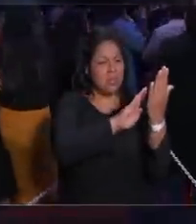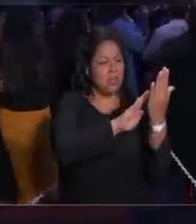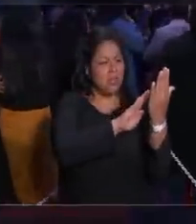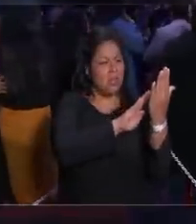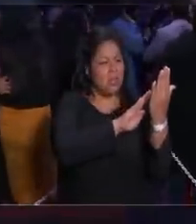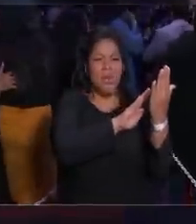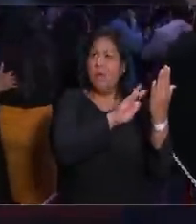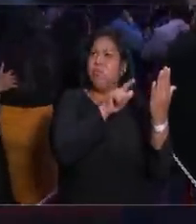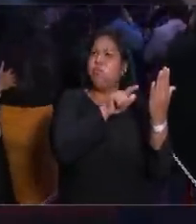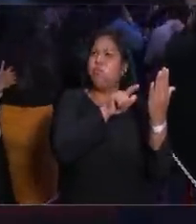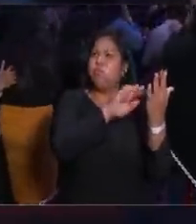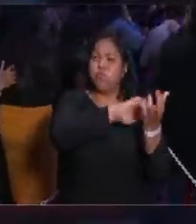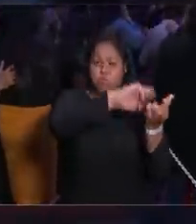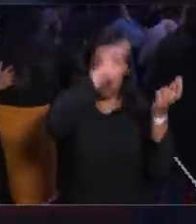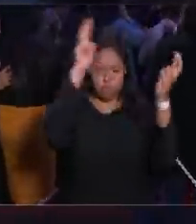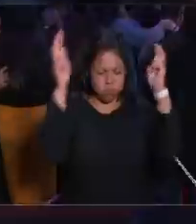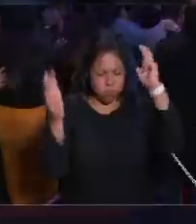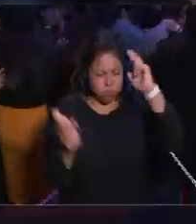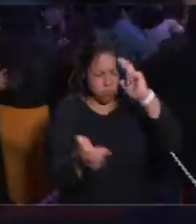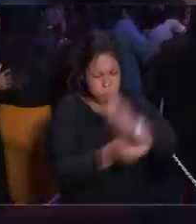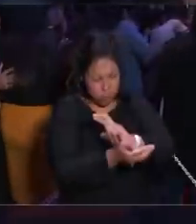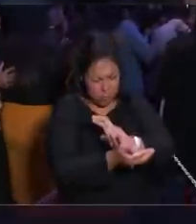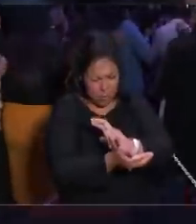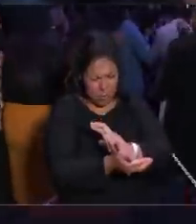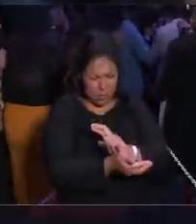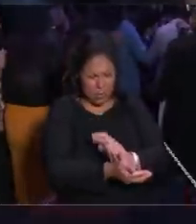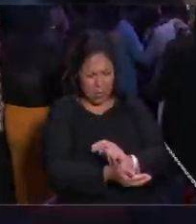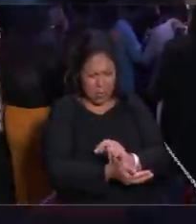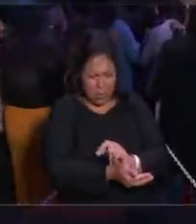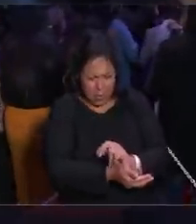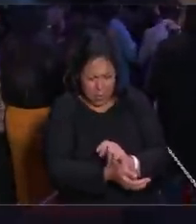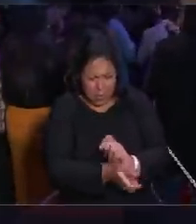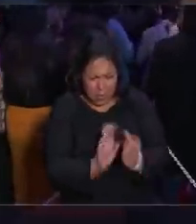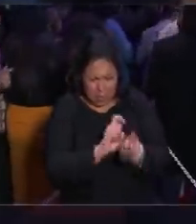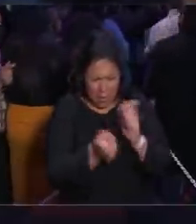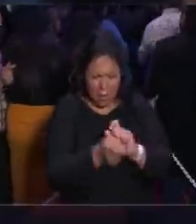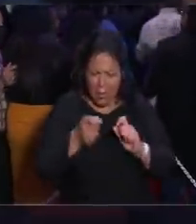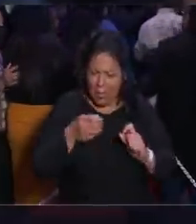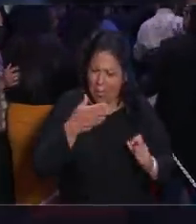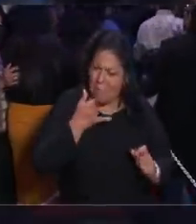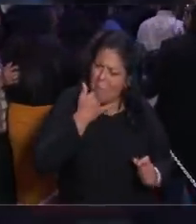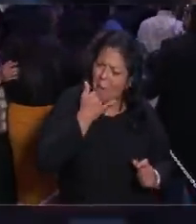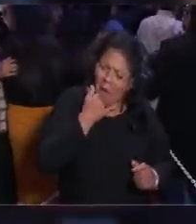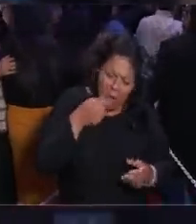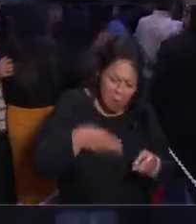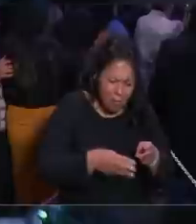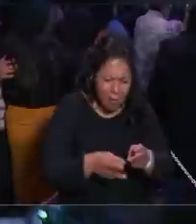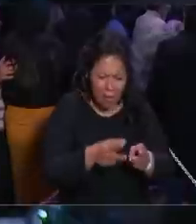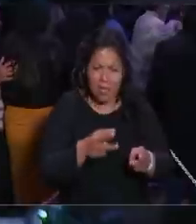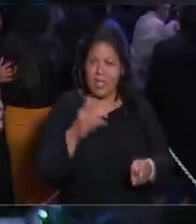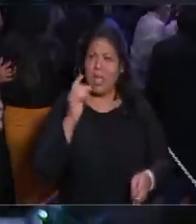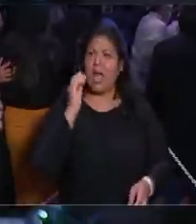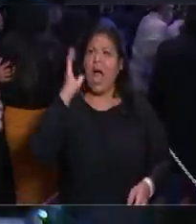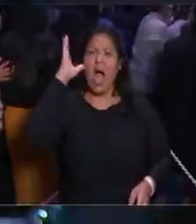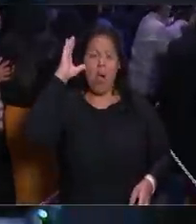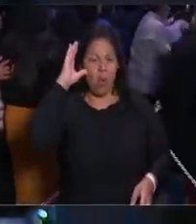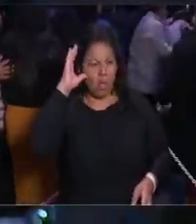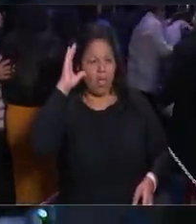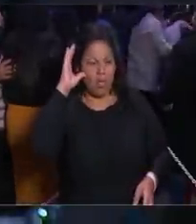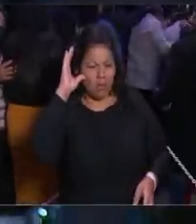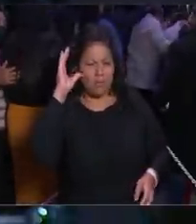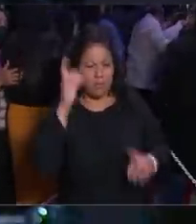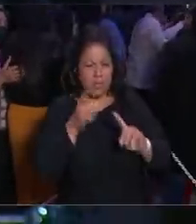se convirtieren de sus malos caminos, and turn from their wicked ways, entonces yo iré desde los cielos, and will I hear from